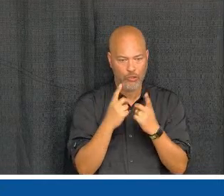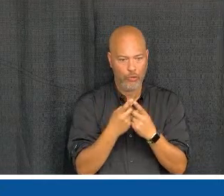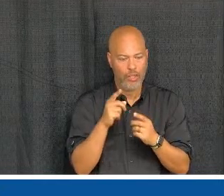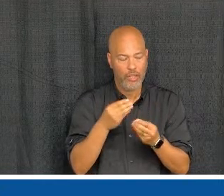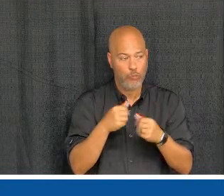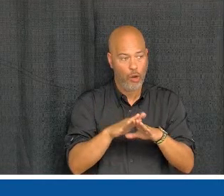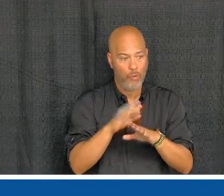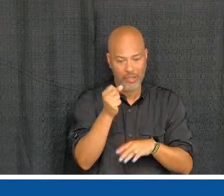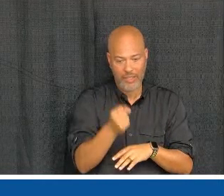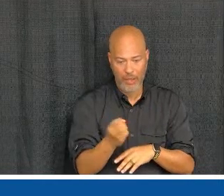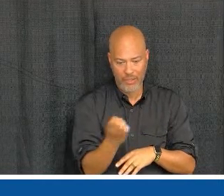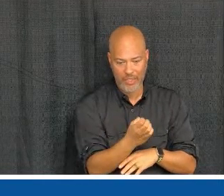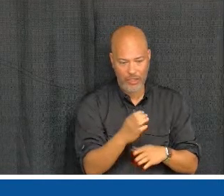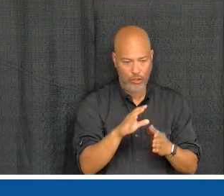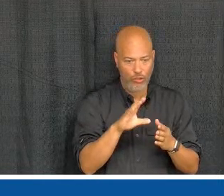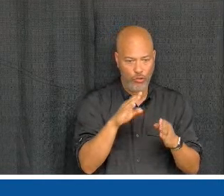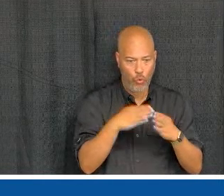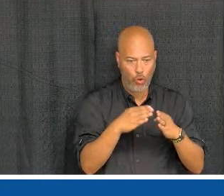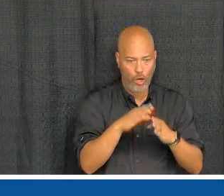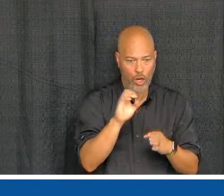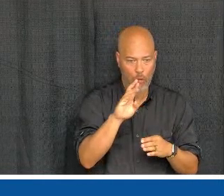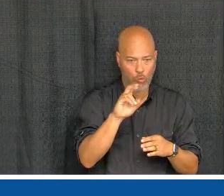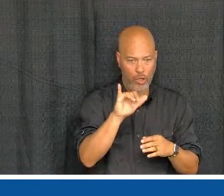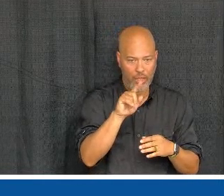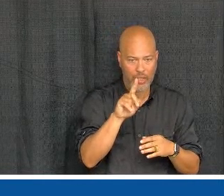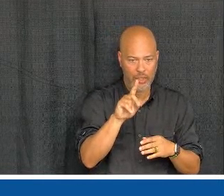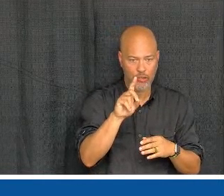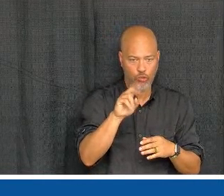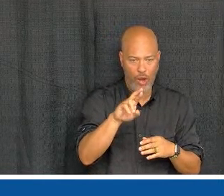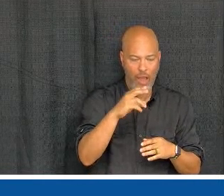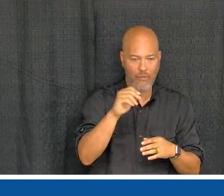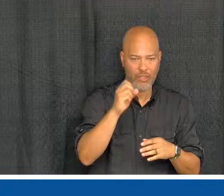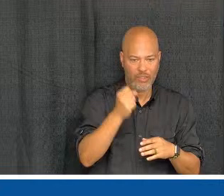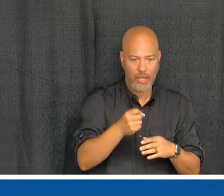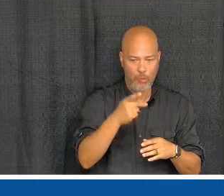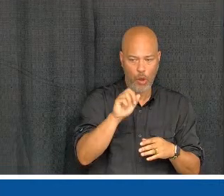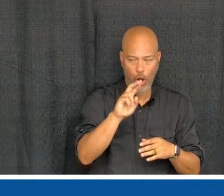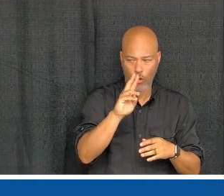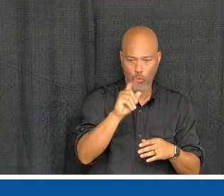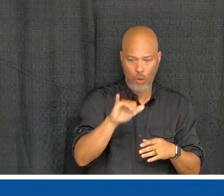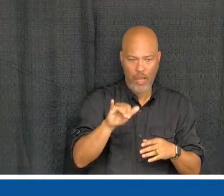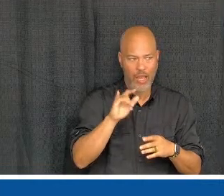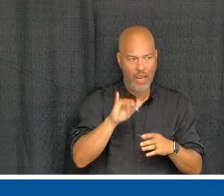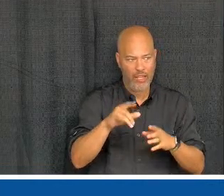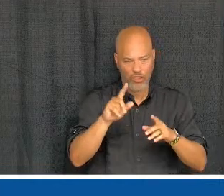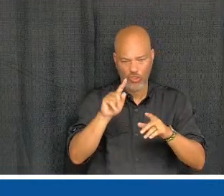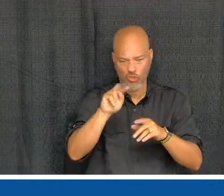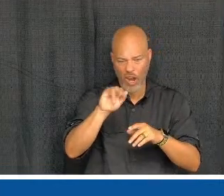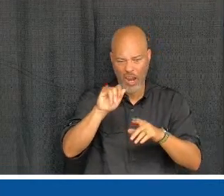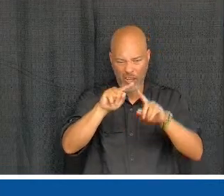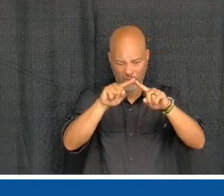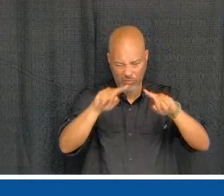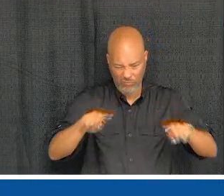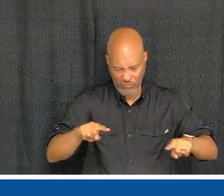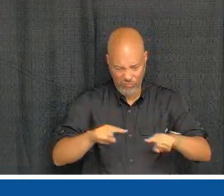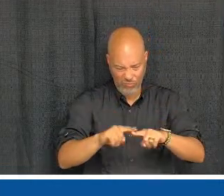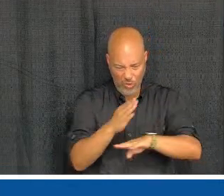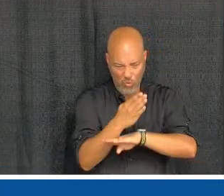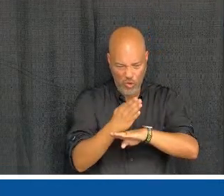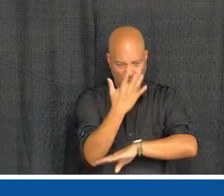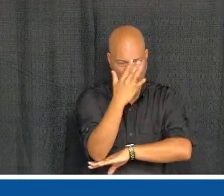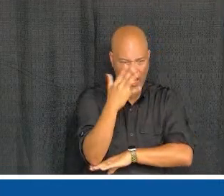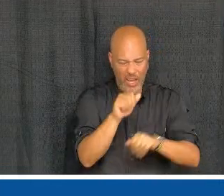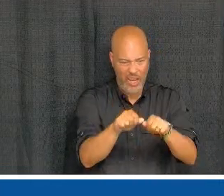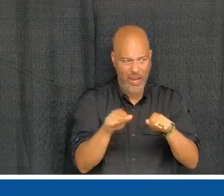is at the southeast corner of Cumberland Drive and Southern Parkway intersection. It's a triangular-shaped wooded tract of land that